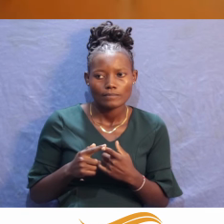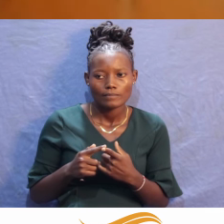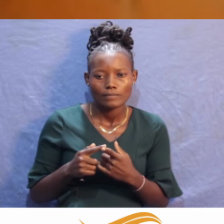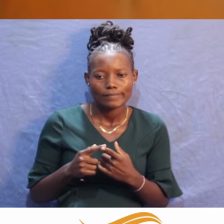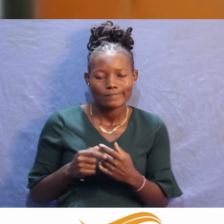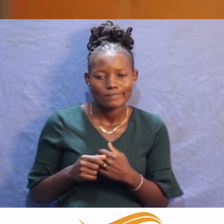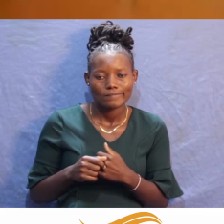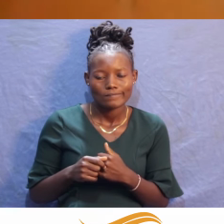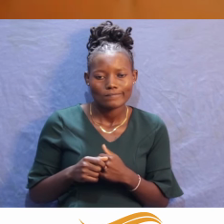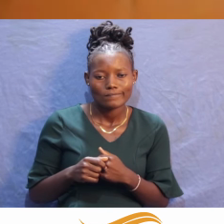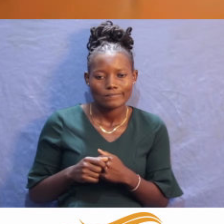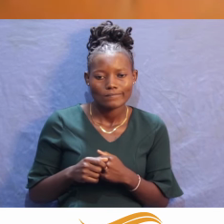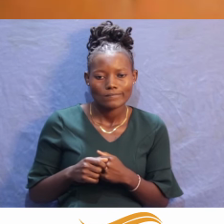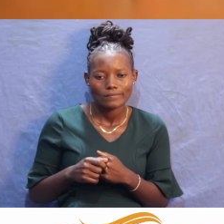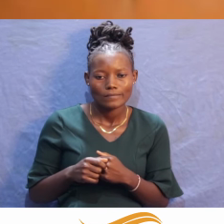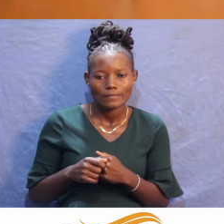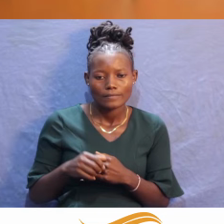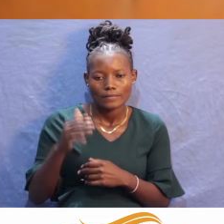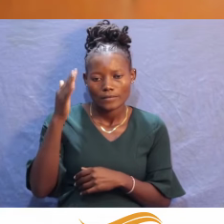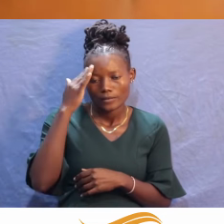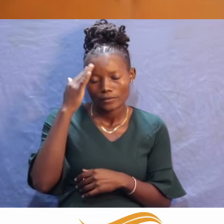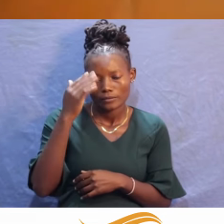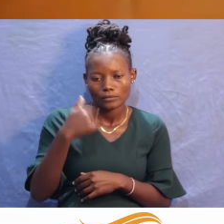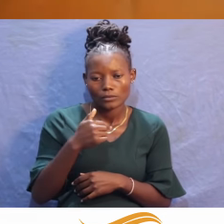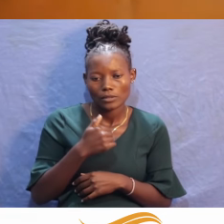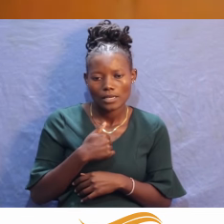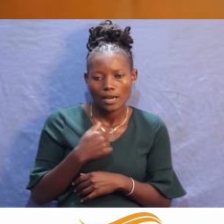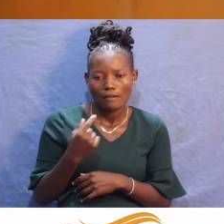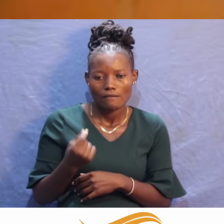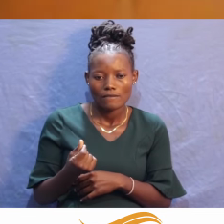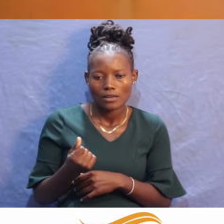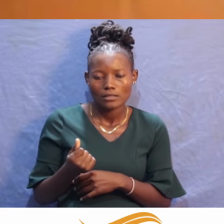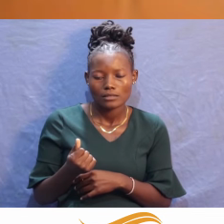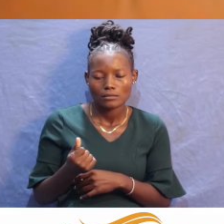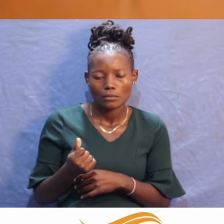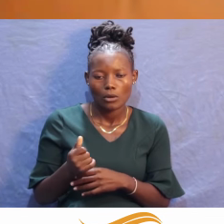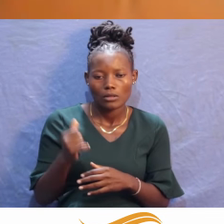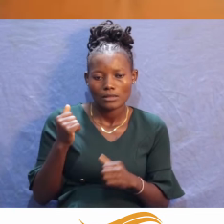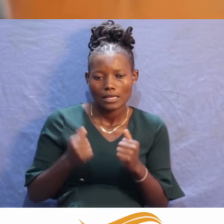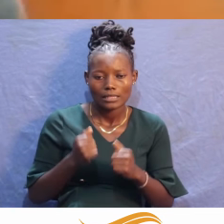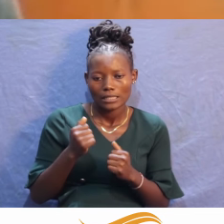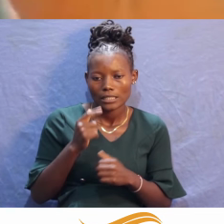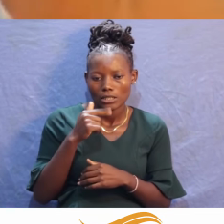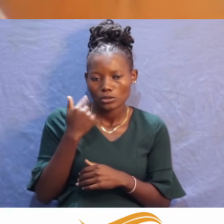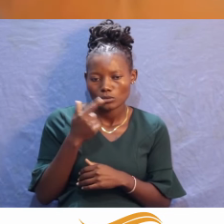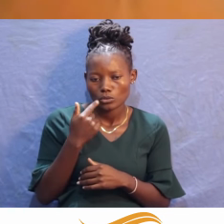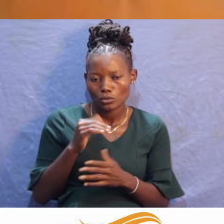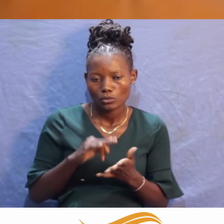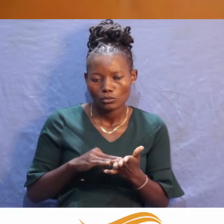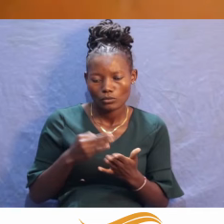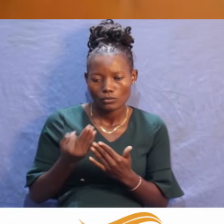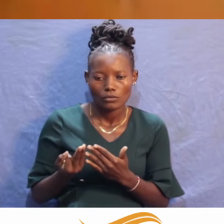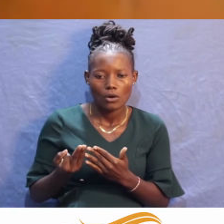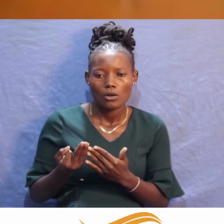But fortunately, we don't, there's a very small percentage of athletes dropping on the field, but it just takes one to